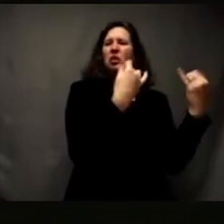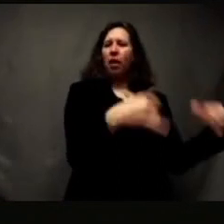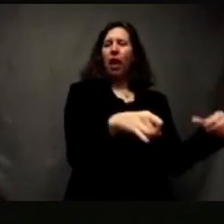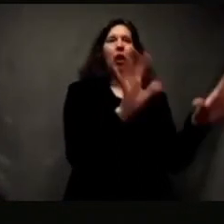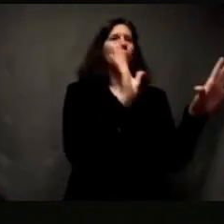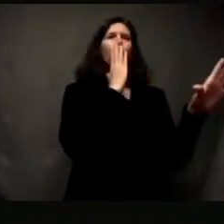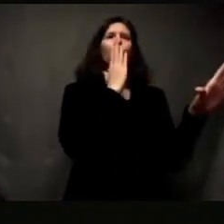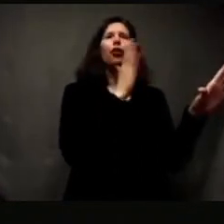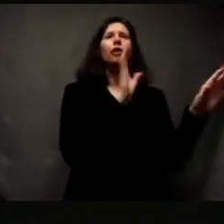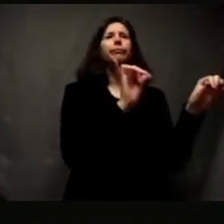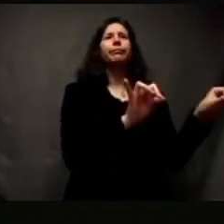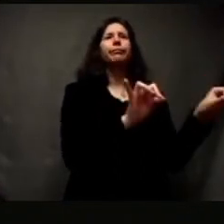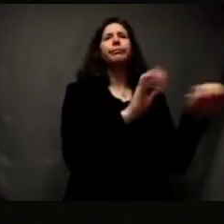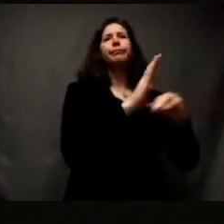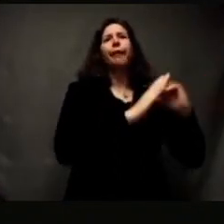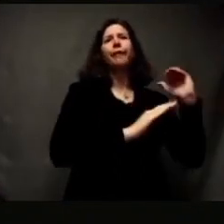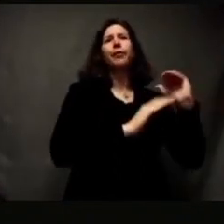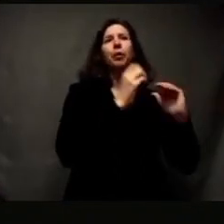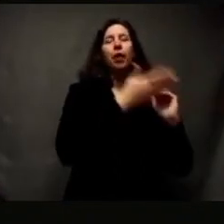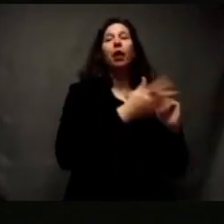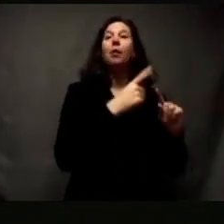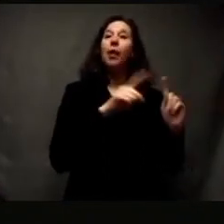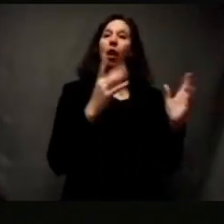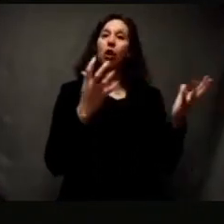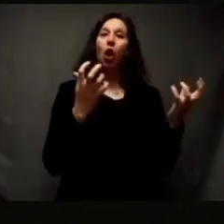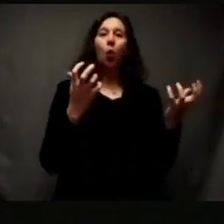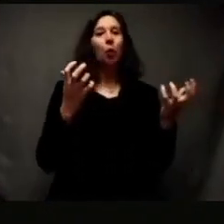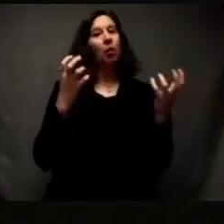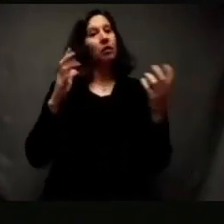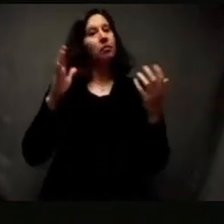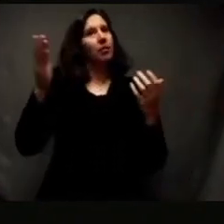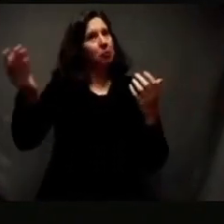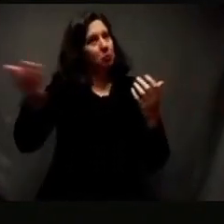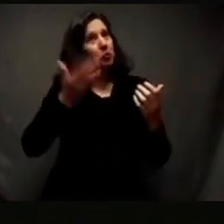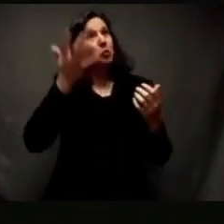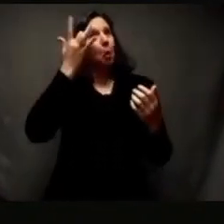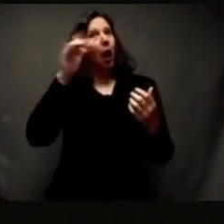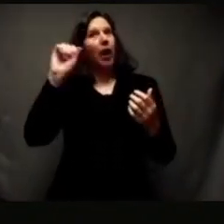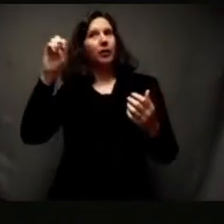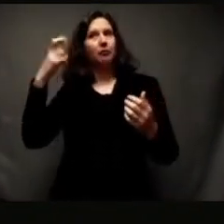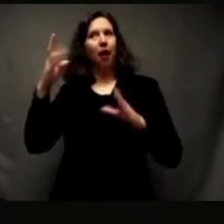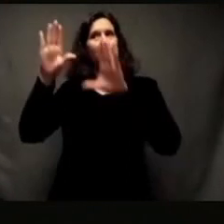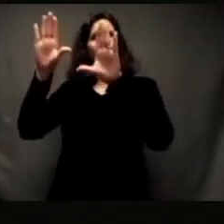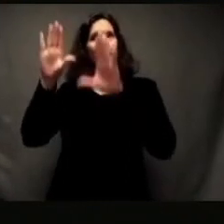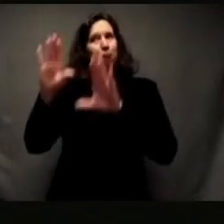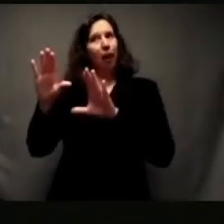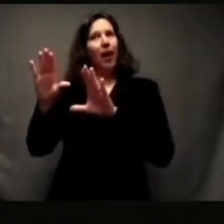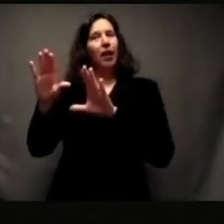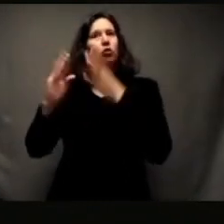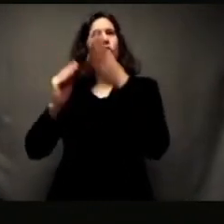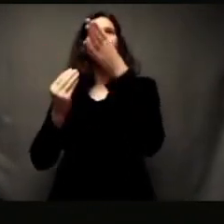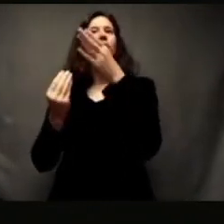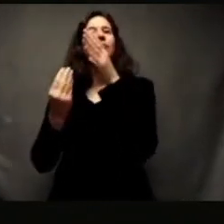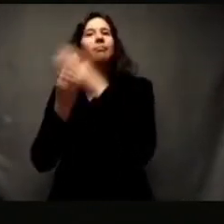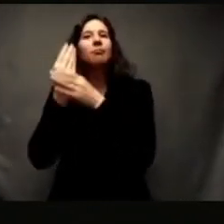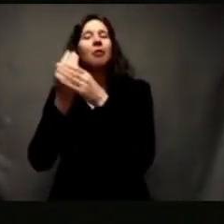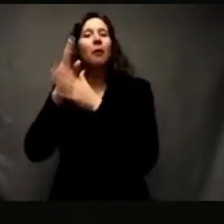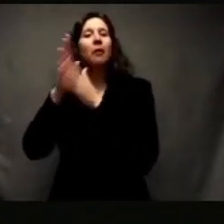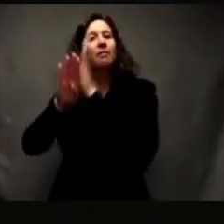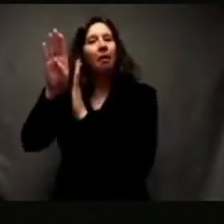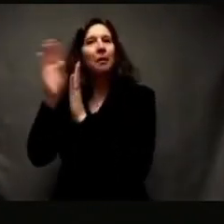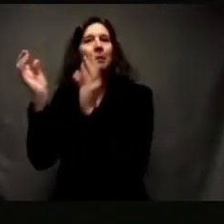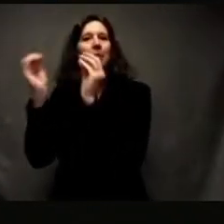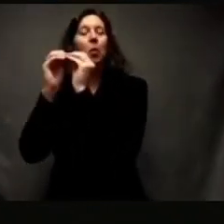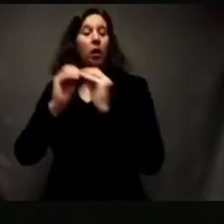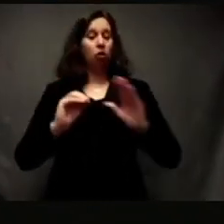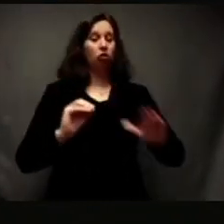stick where we're comfortable. But no, we want to introduce why Scratch is a great place to grow. So when a child